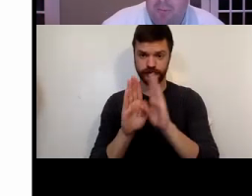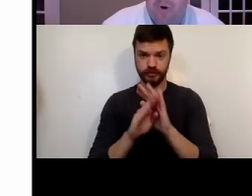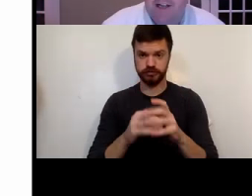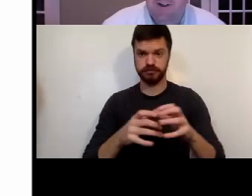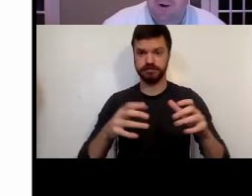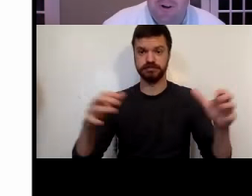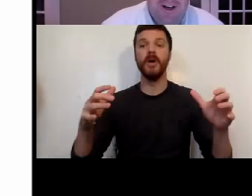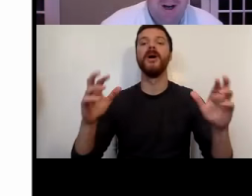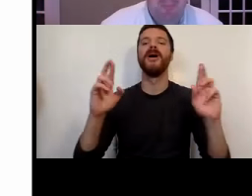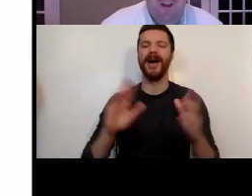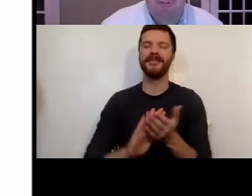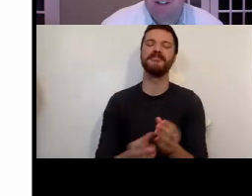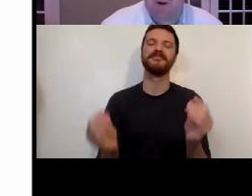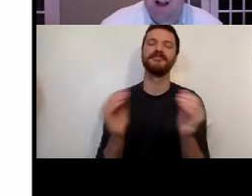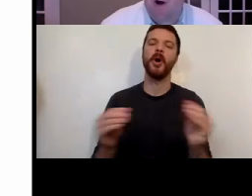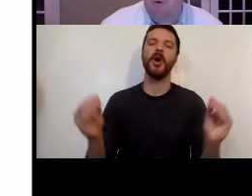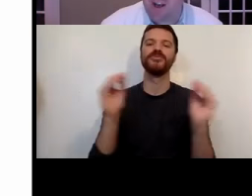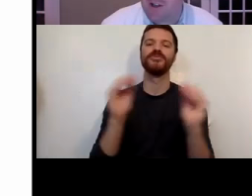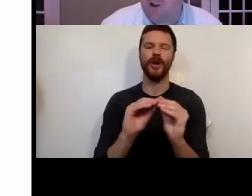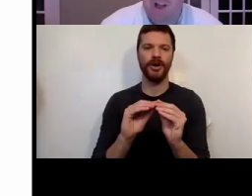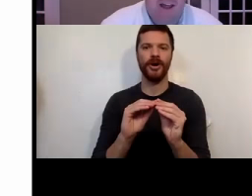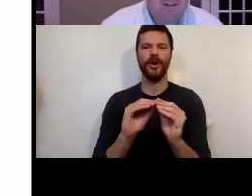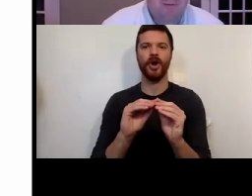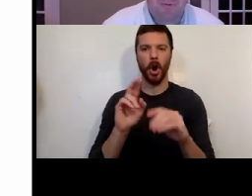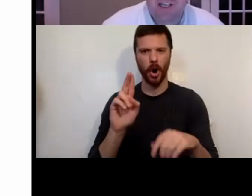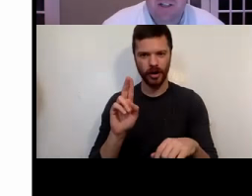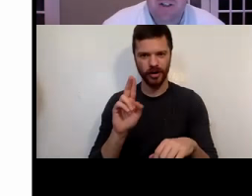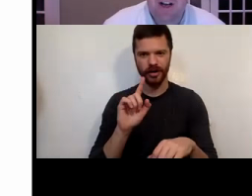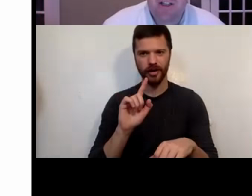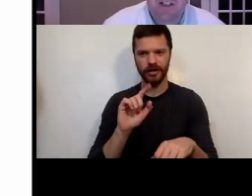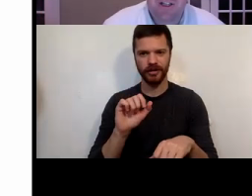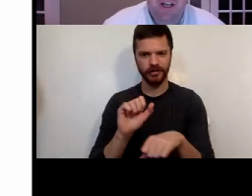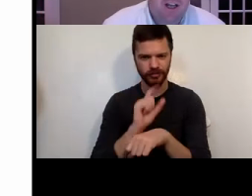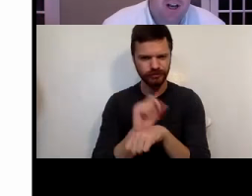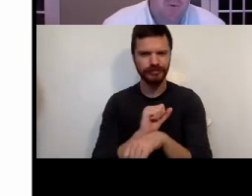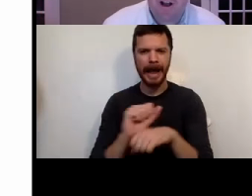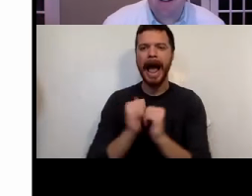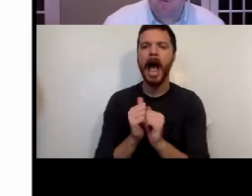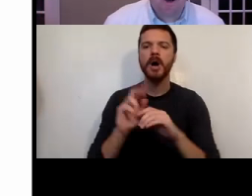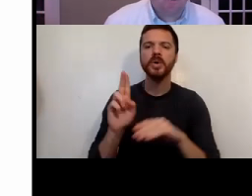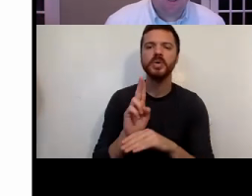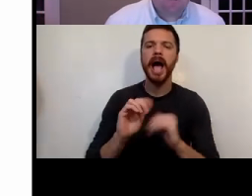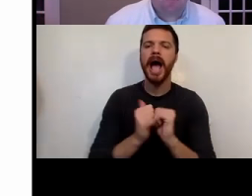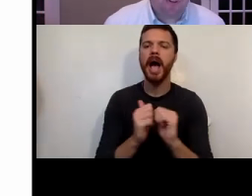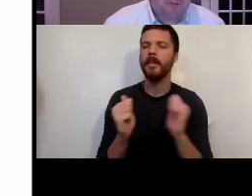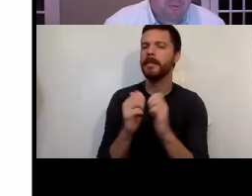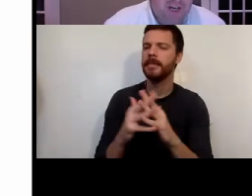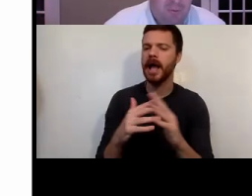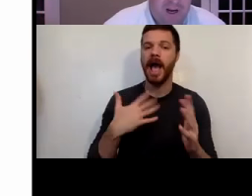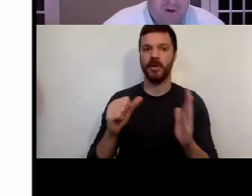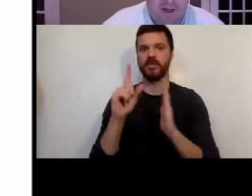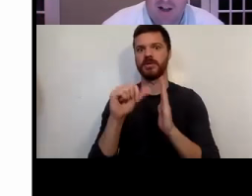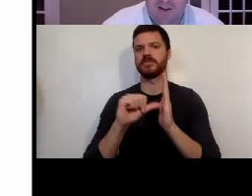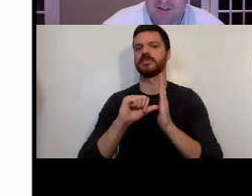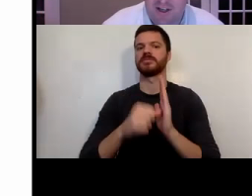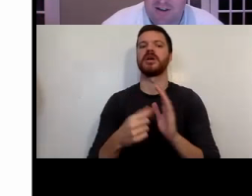and more practical advice about how we can actually apply these implementation strategies. And I wanted to highlight one great example of this from Jamie